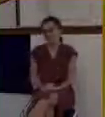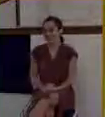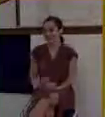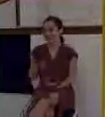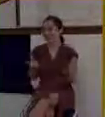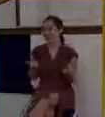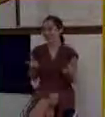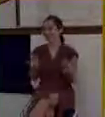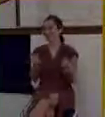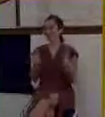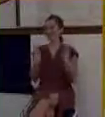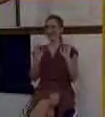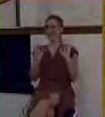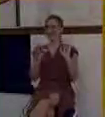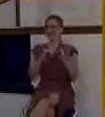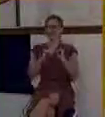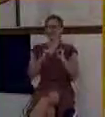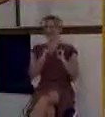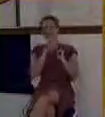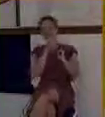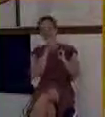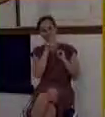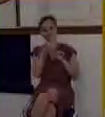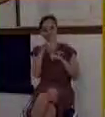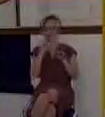We'll just leave it there.